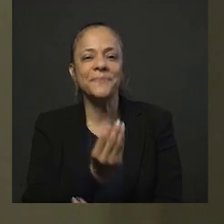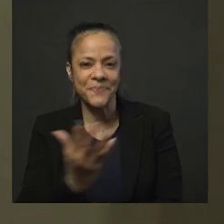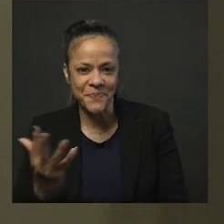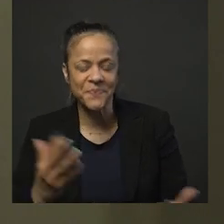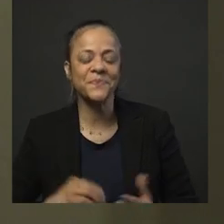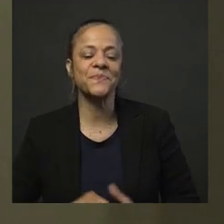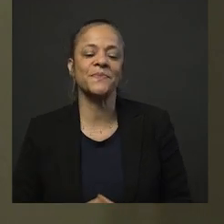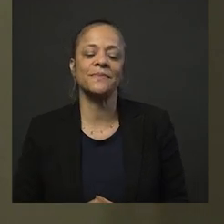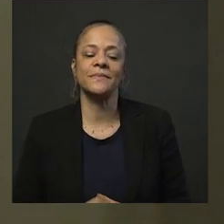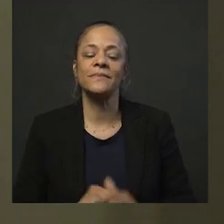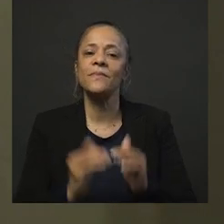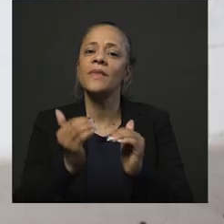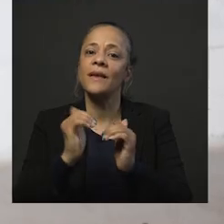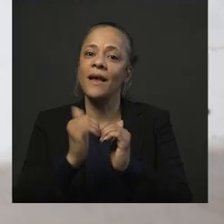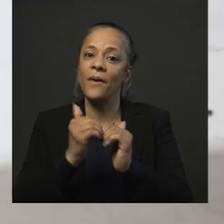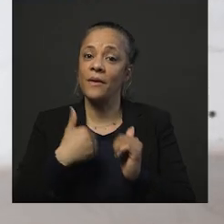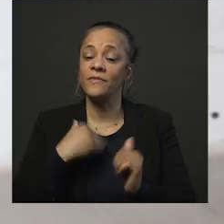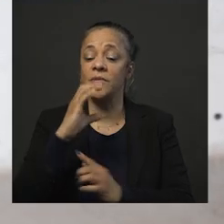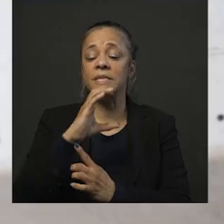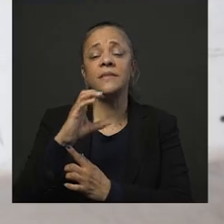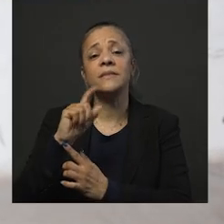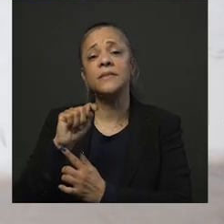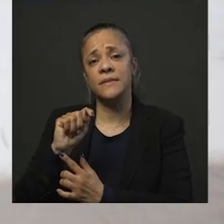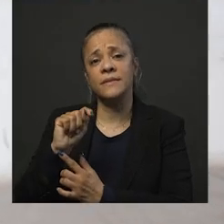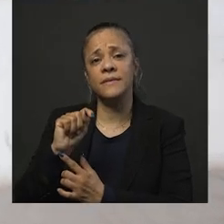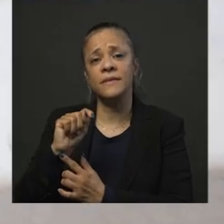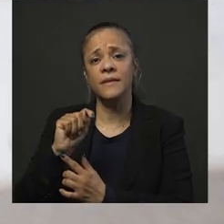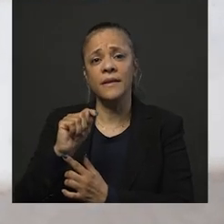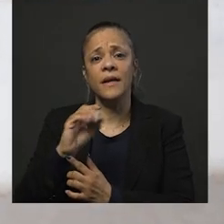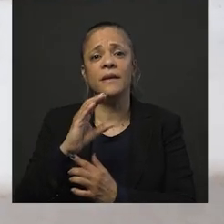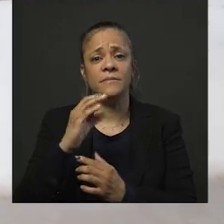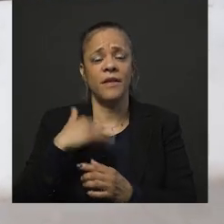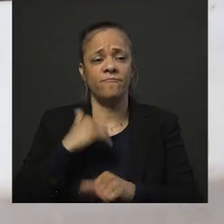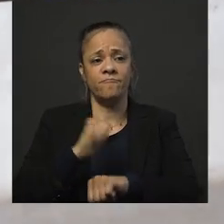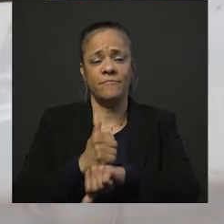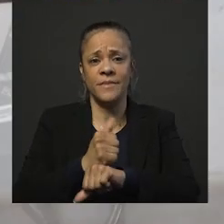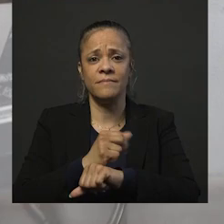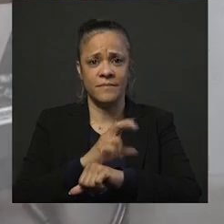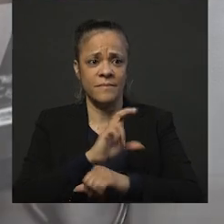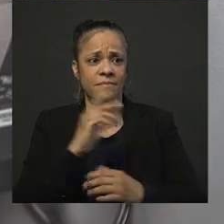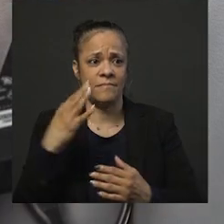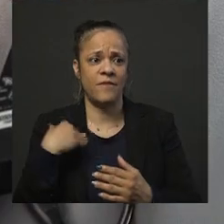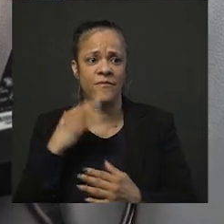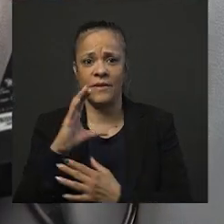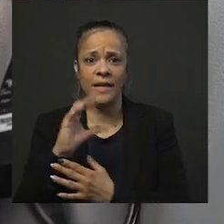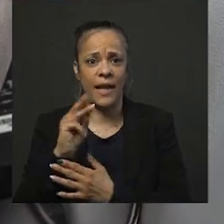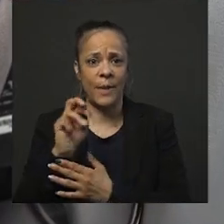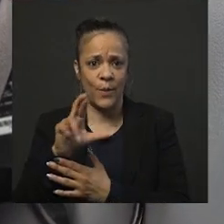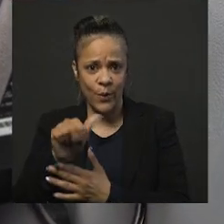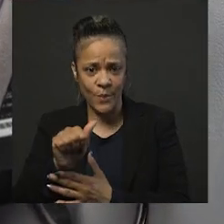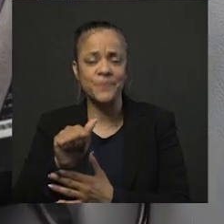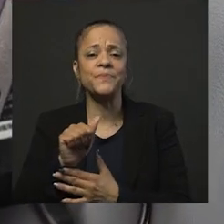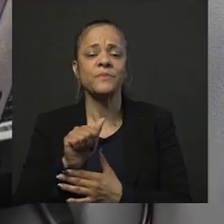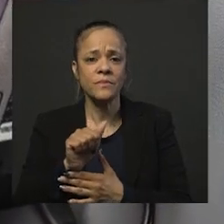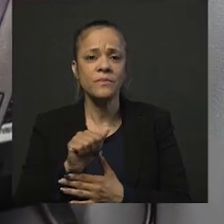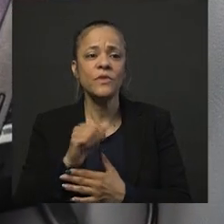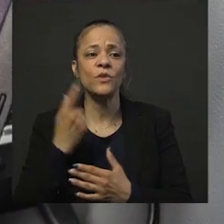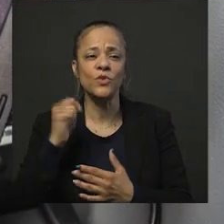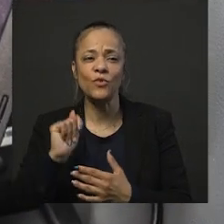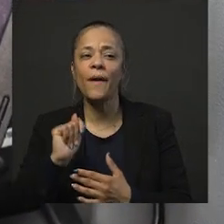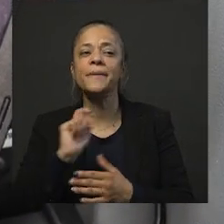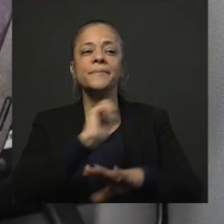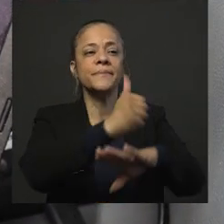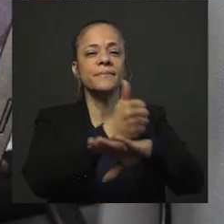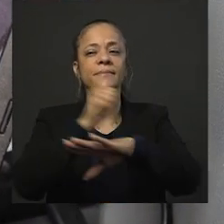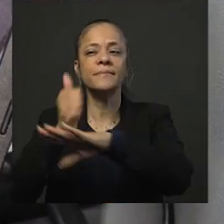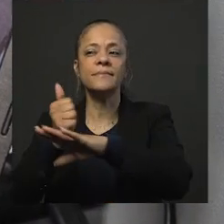with you guys today of how we have a CCTV cameras. We do them in phases. We try to put them in as much as possible into